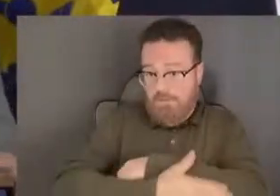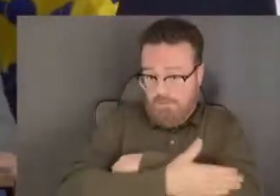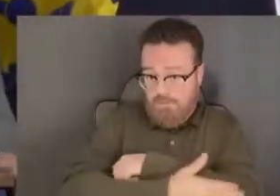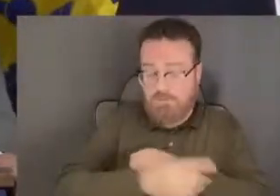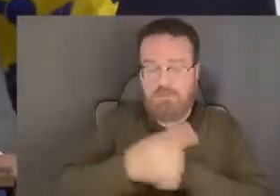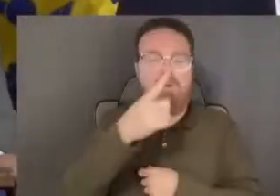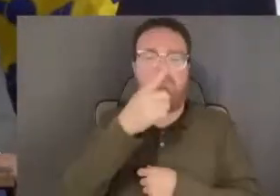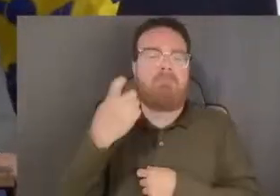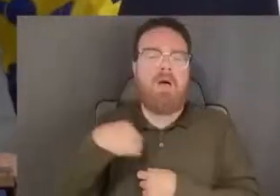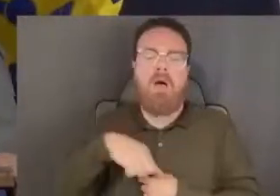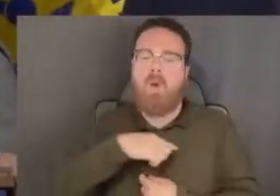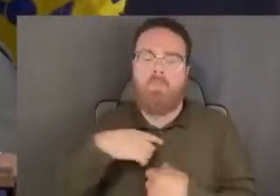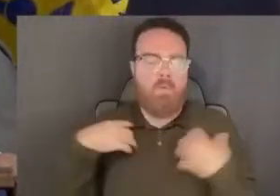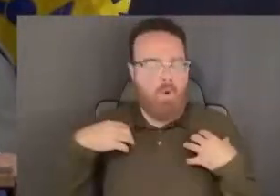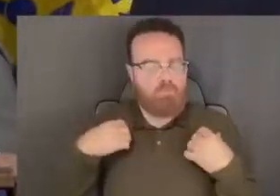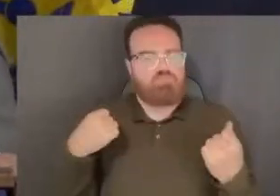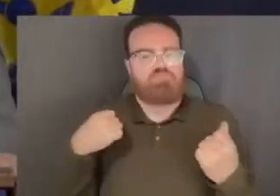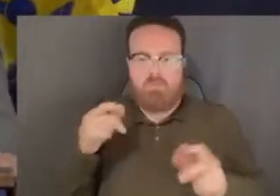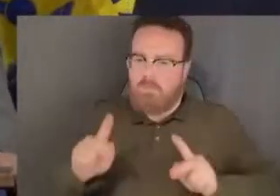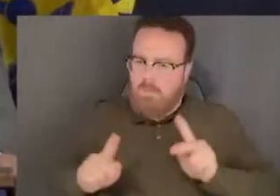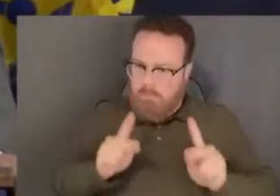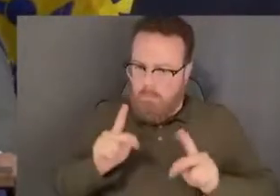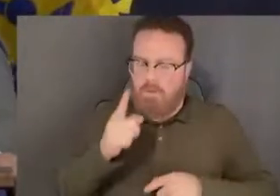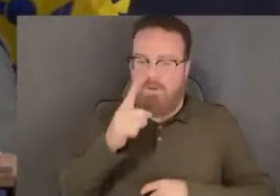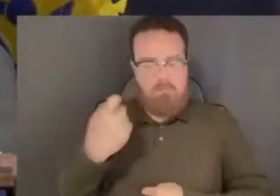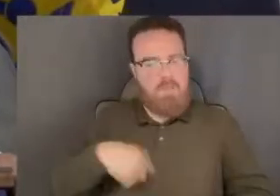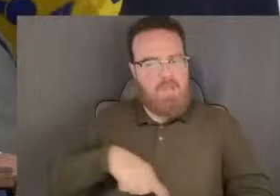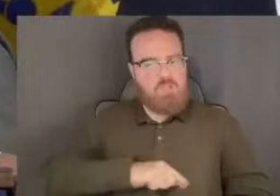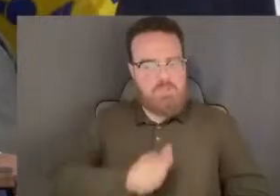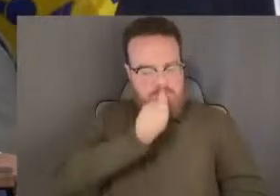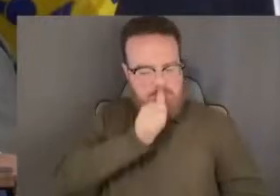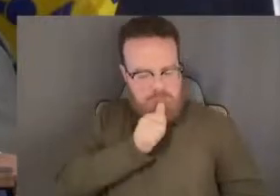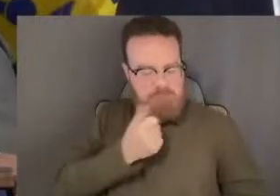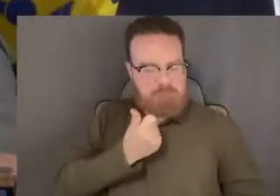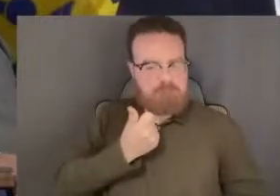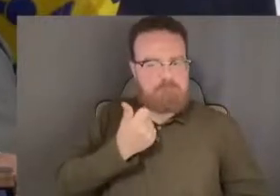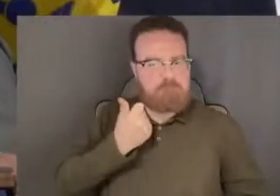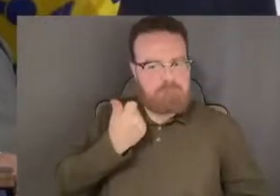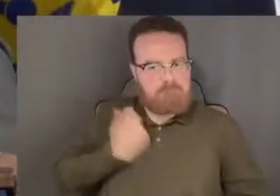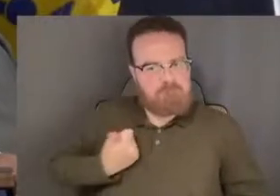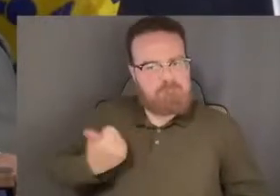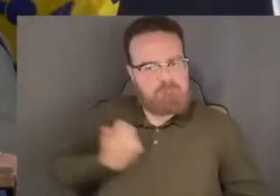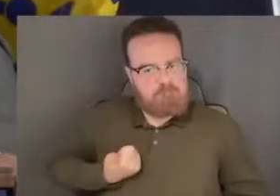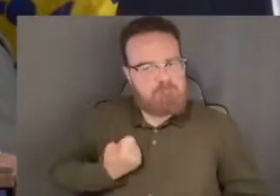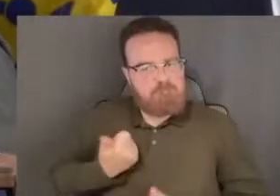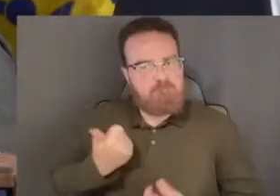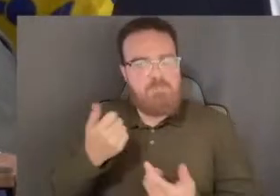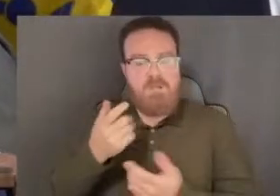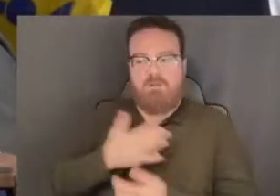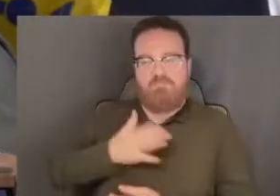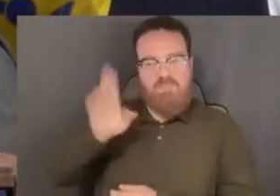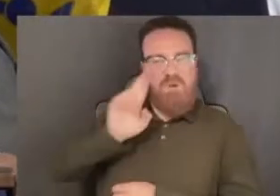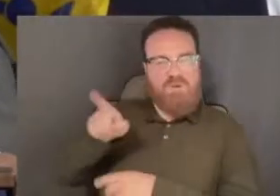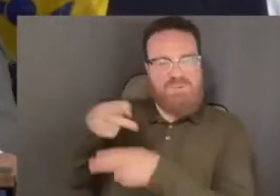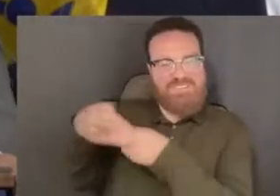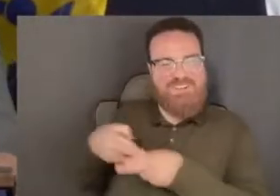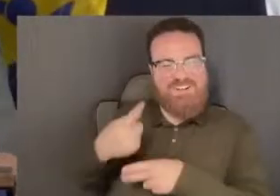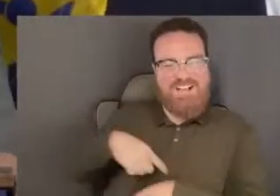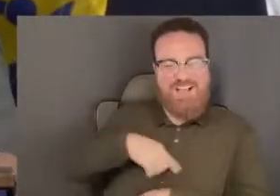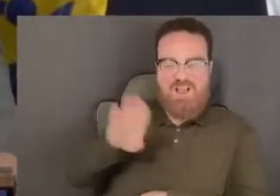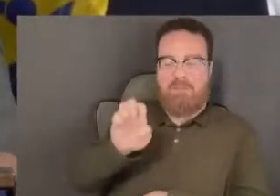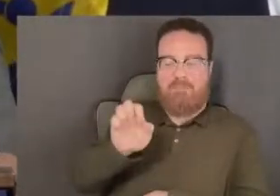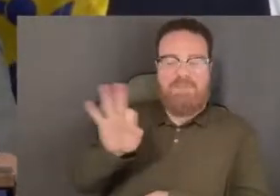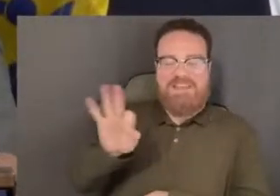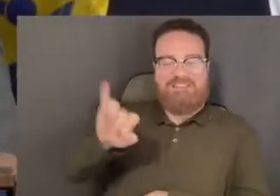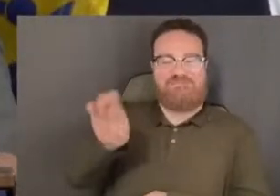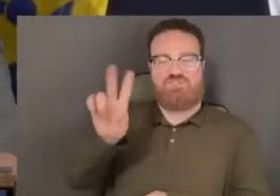robust people, because we were vigorous, because we were tough, we had what my uncle called this beef jerky toughness